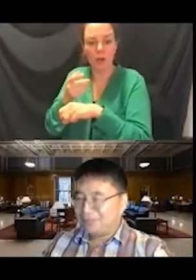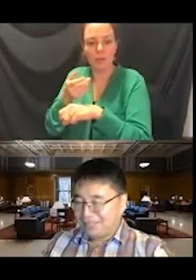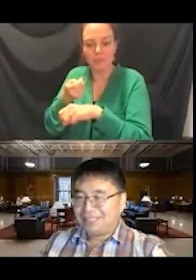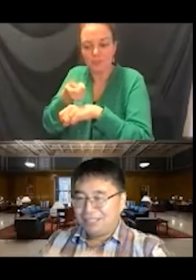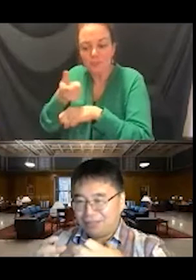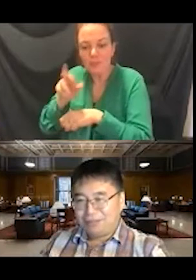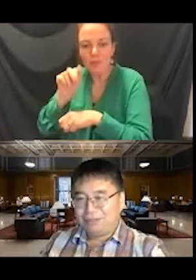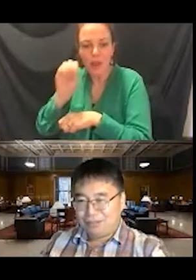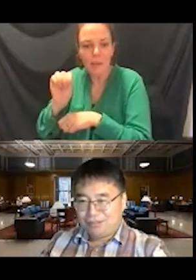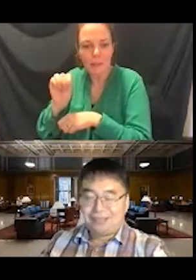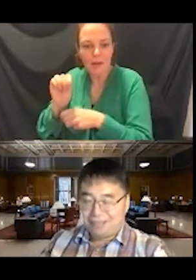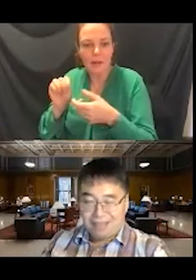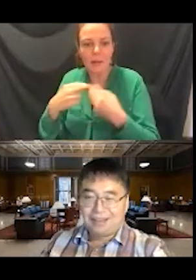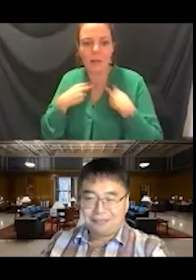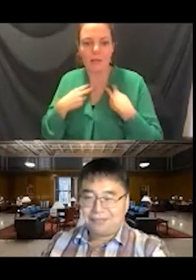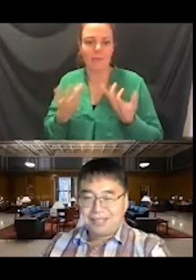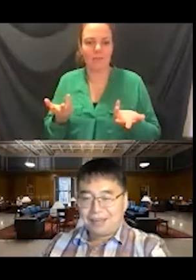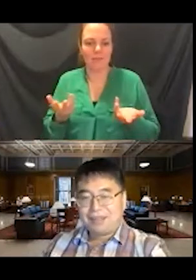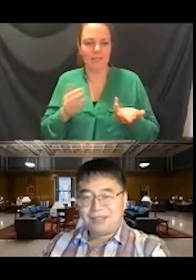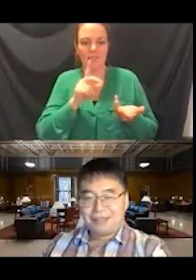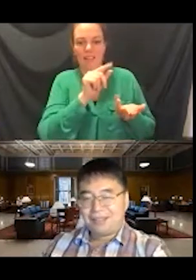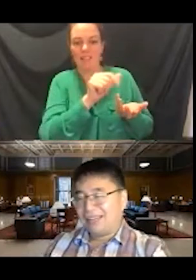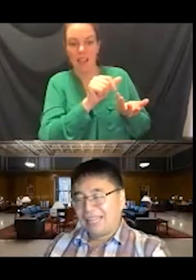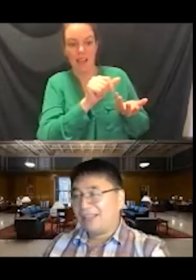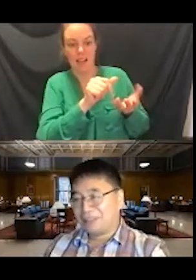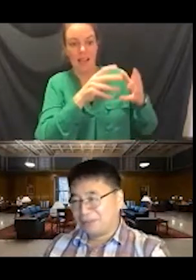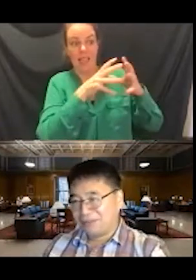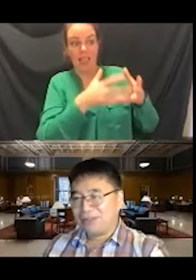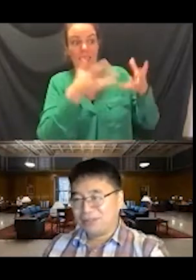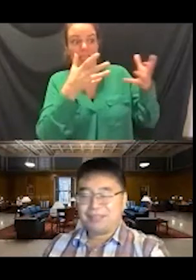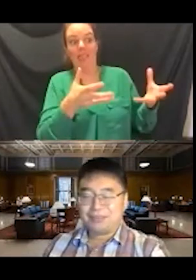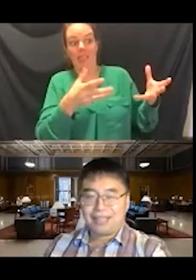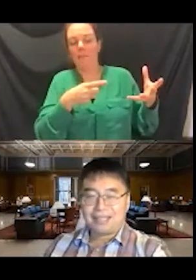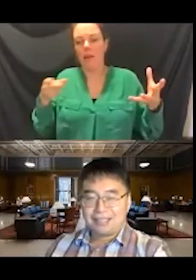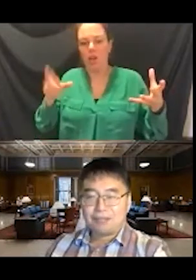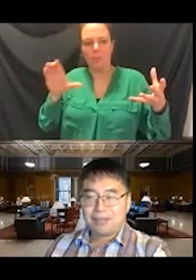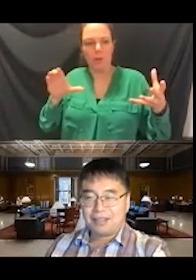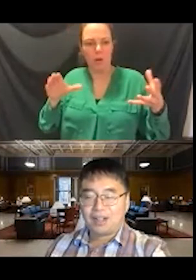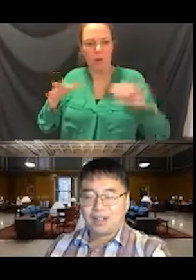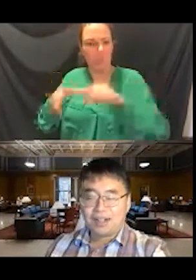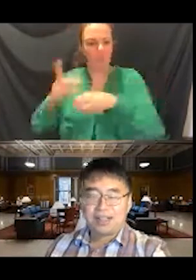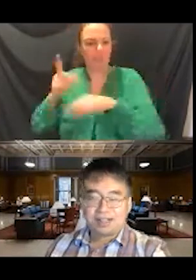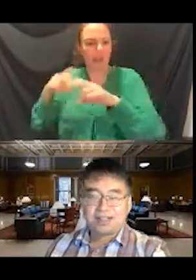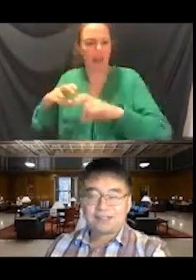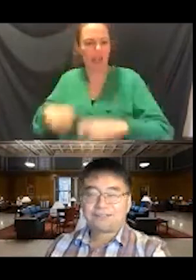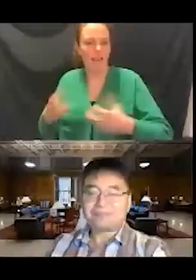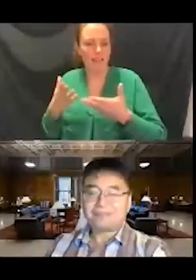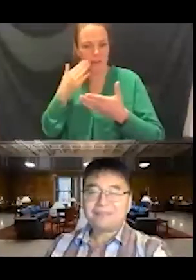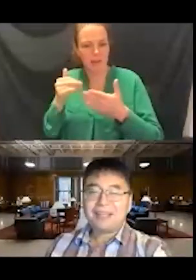RAM, that data might not be analyzable for you, right? So that's, it could be large in that